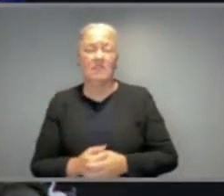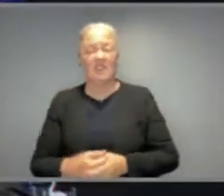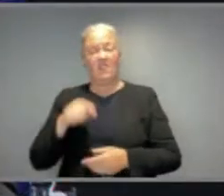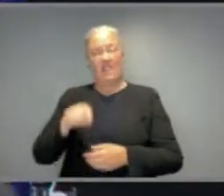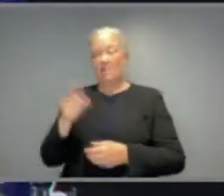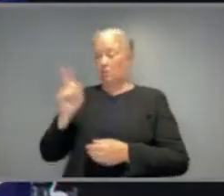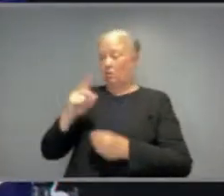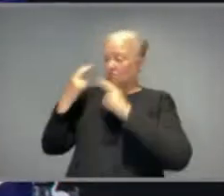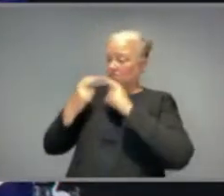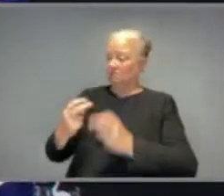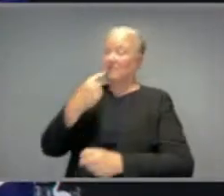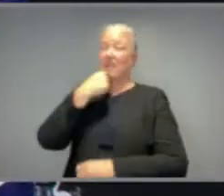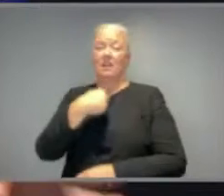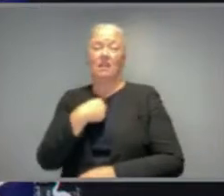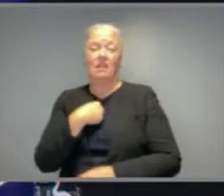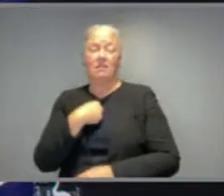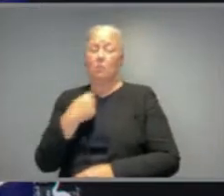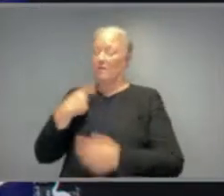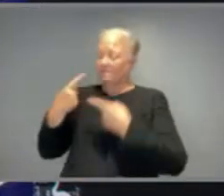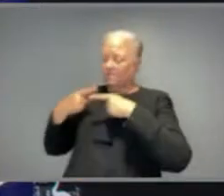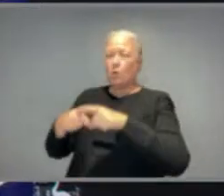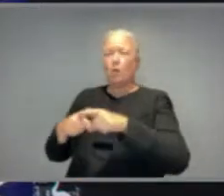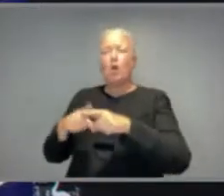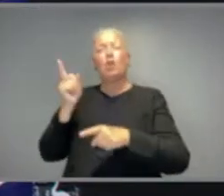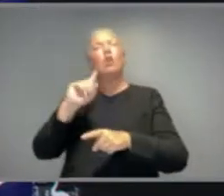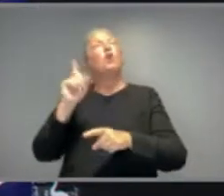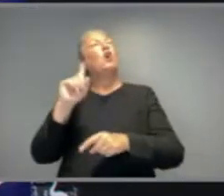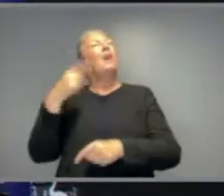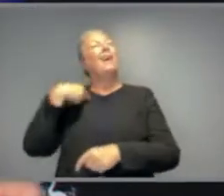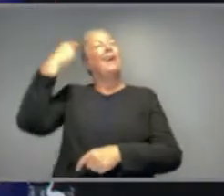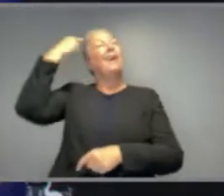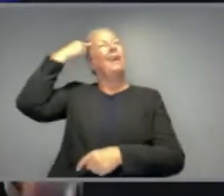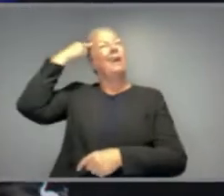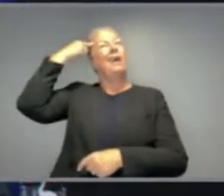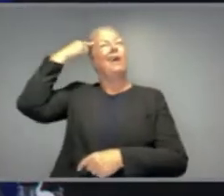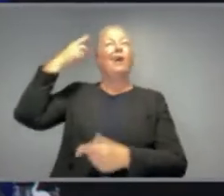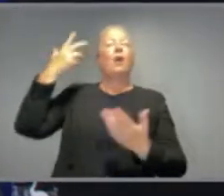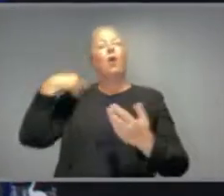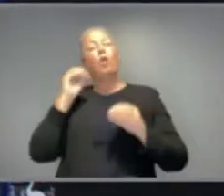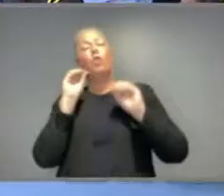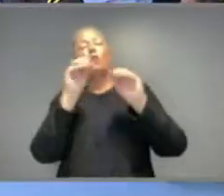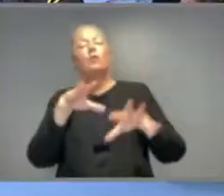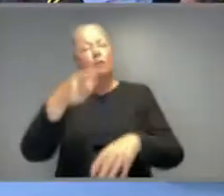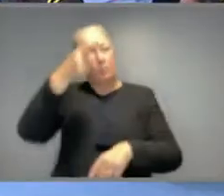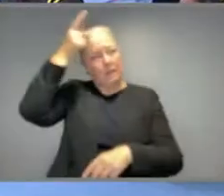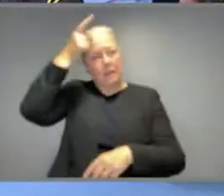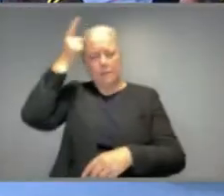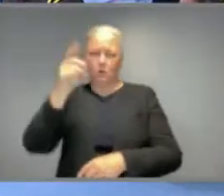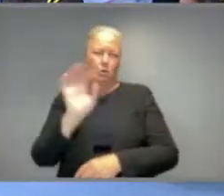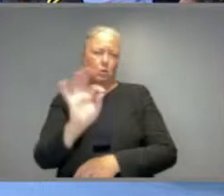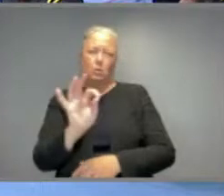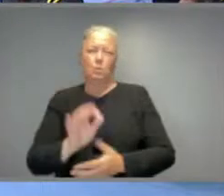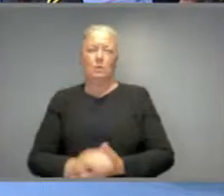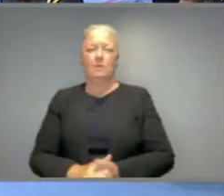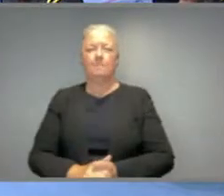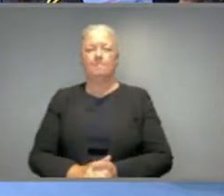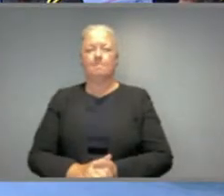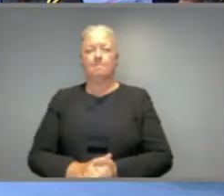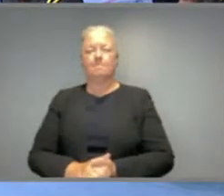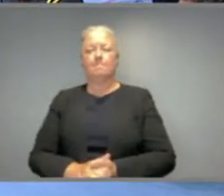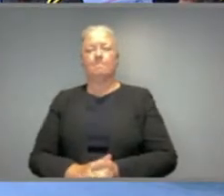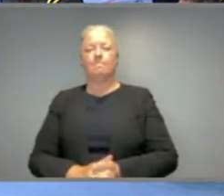we're taking, not a thought bubble minus the thought. Yep. The National Cabinet's agreed in principle